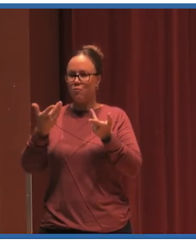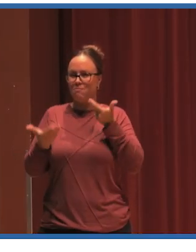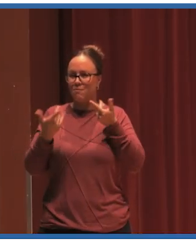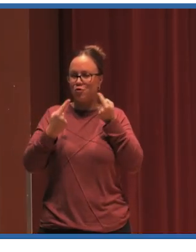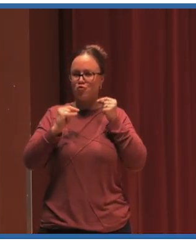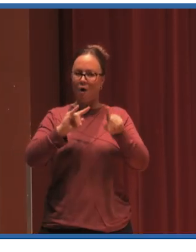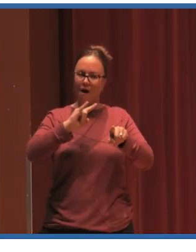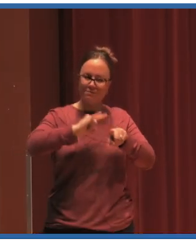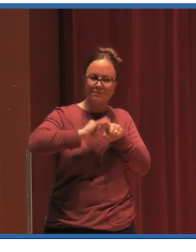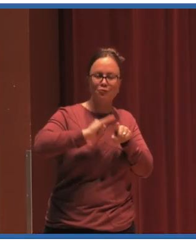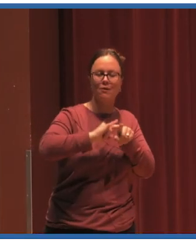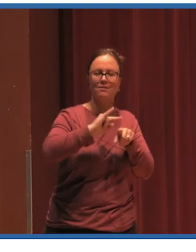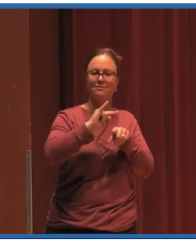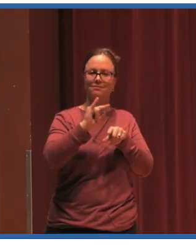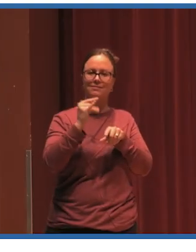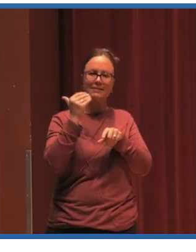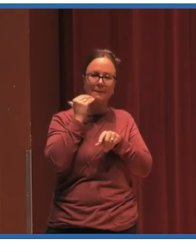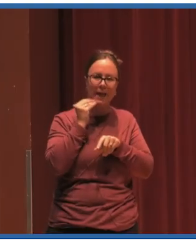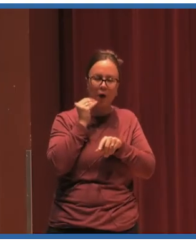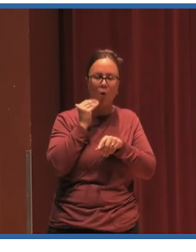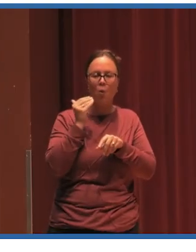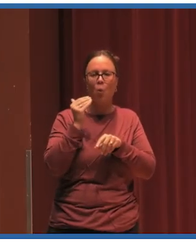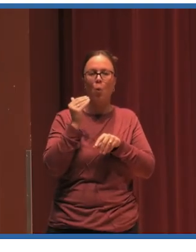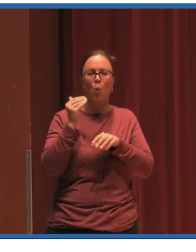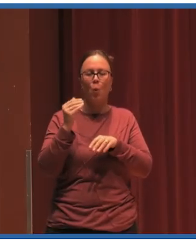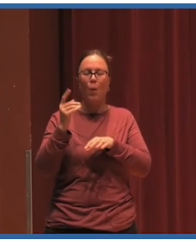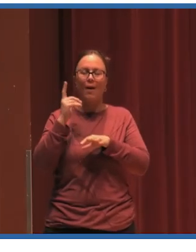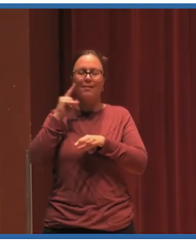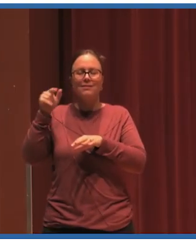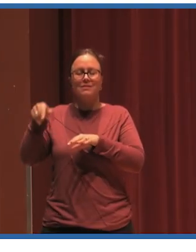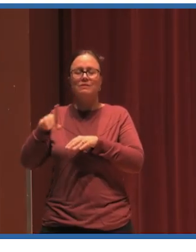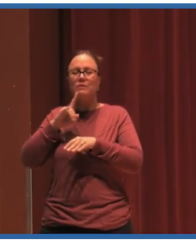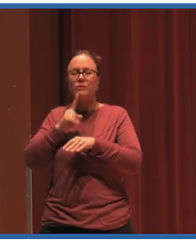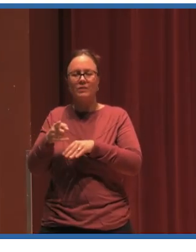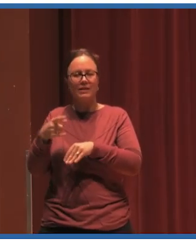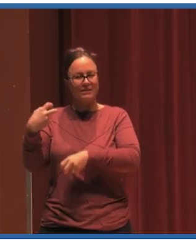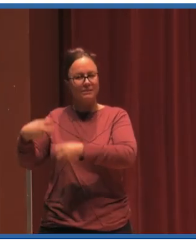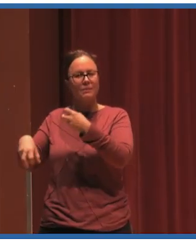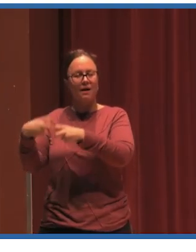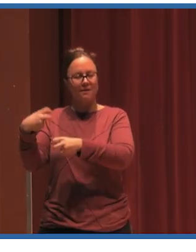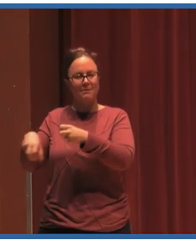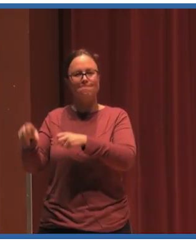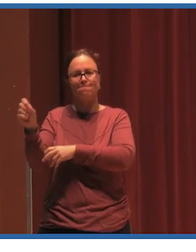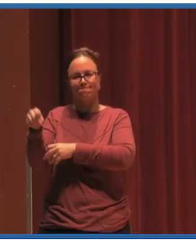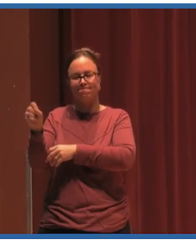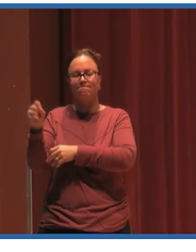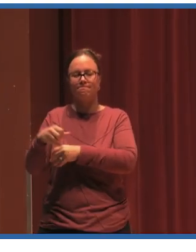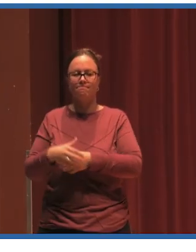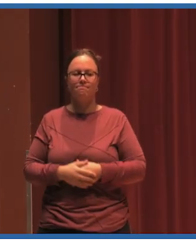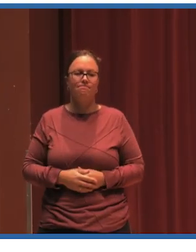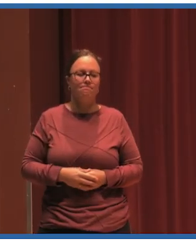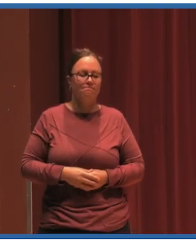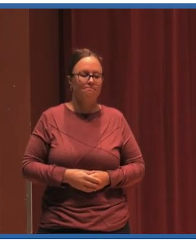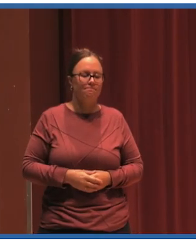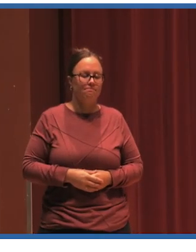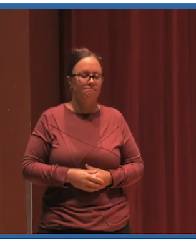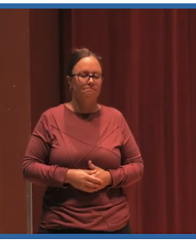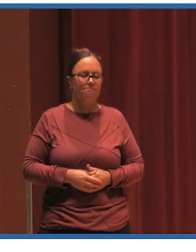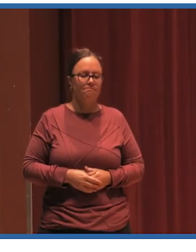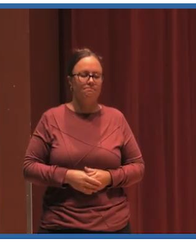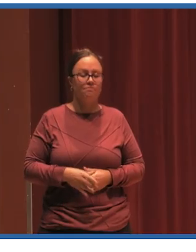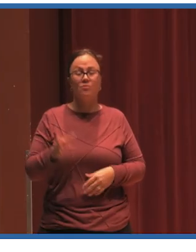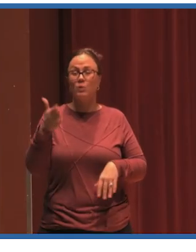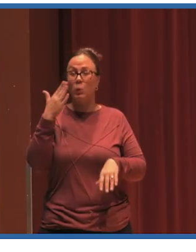it's, I think it's highly problematic in terms of, and again,